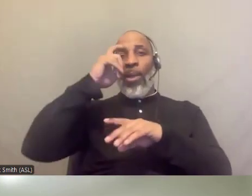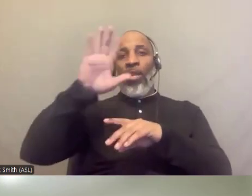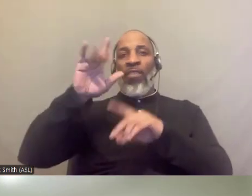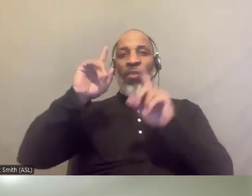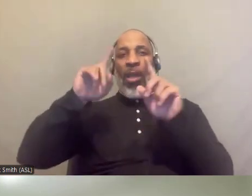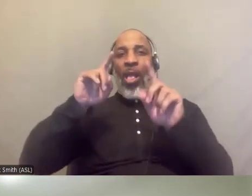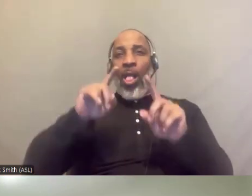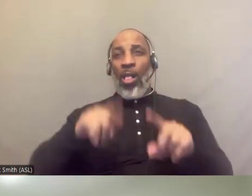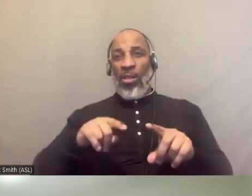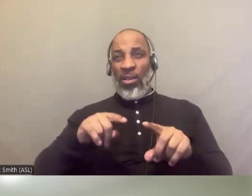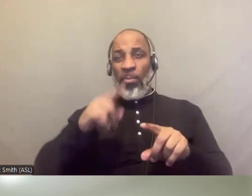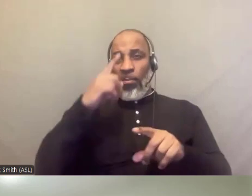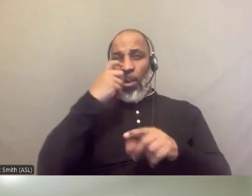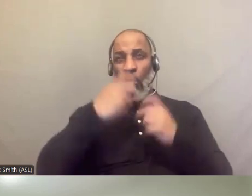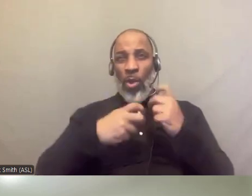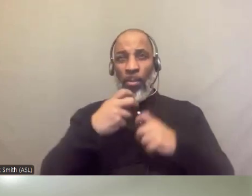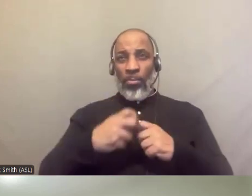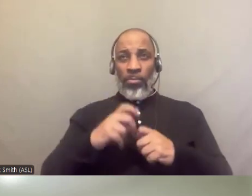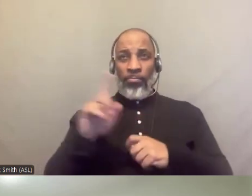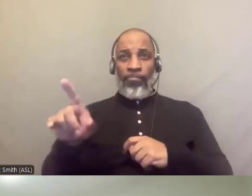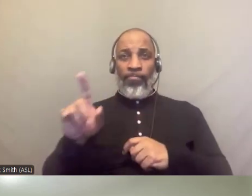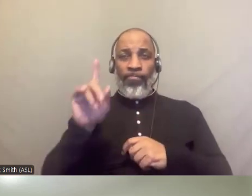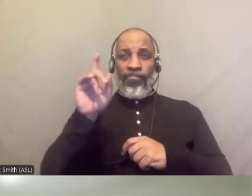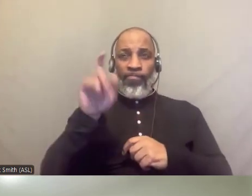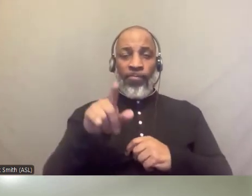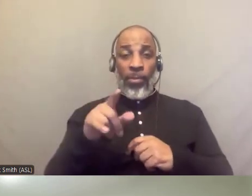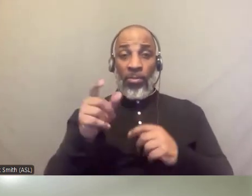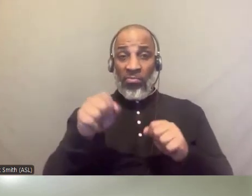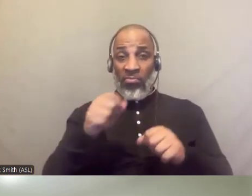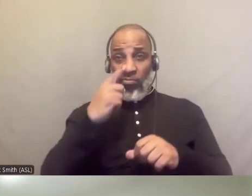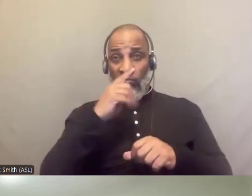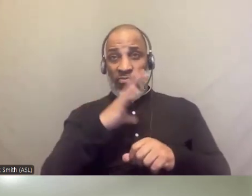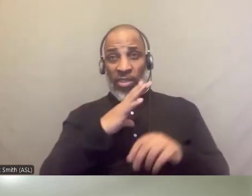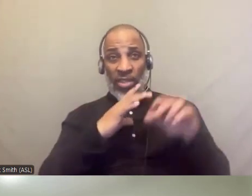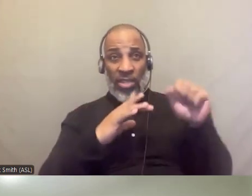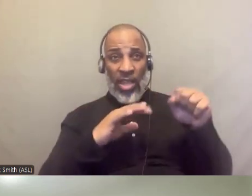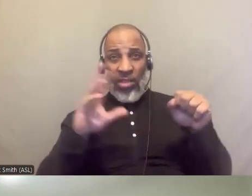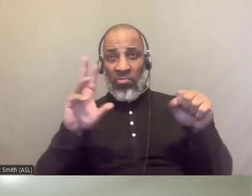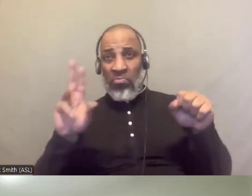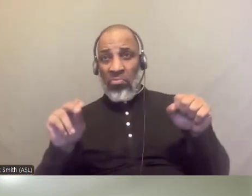that that's something that an employer or potential employer can ask?